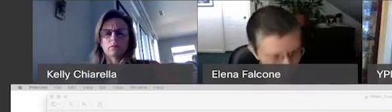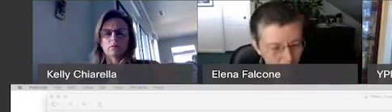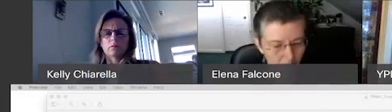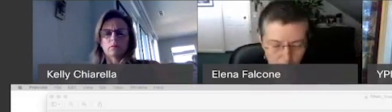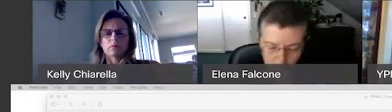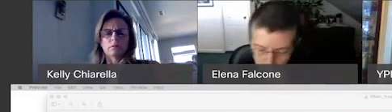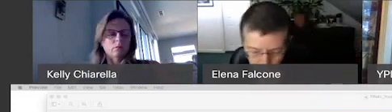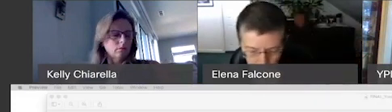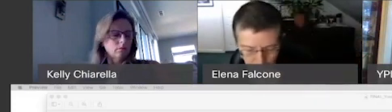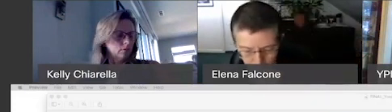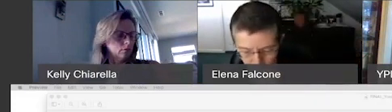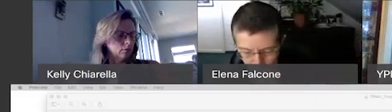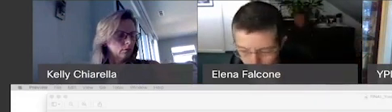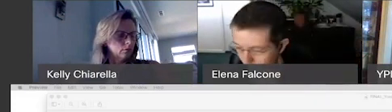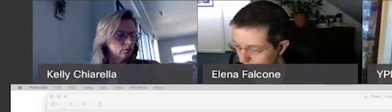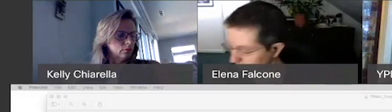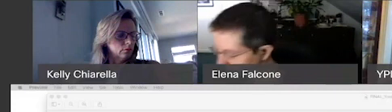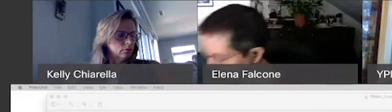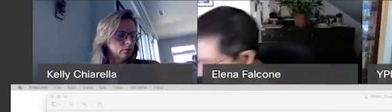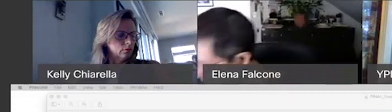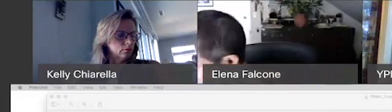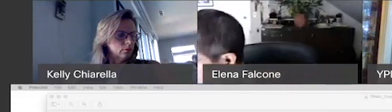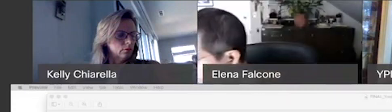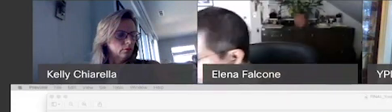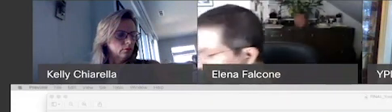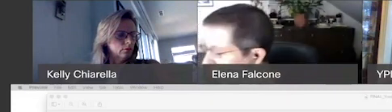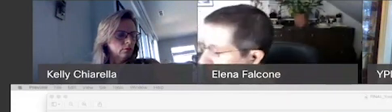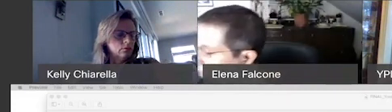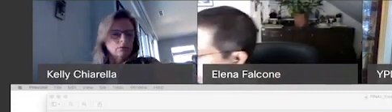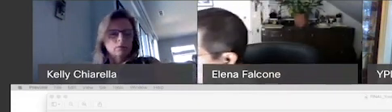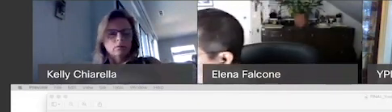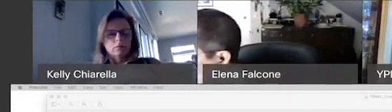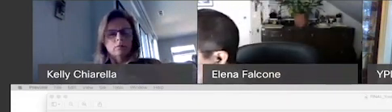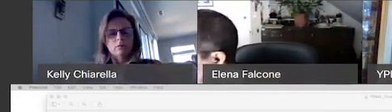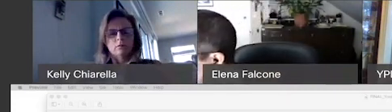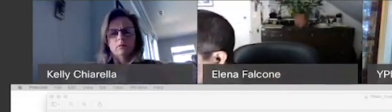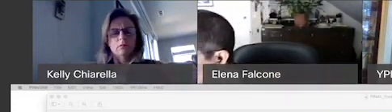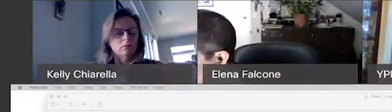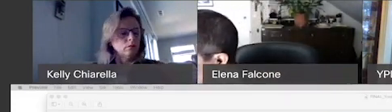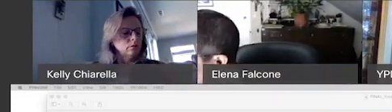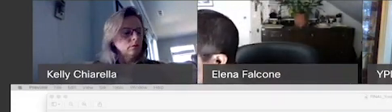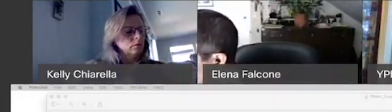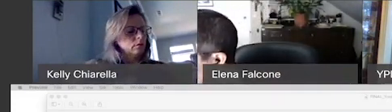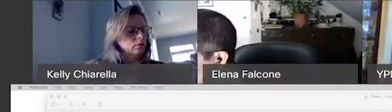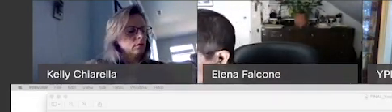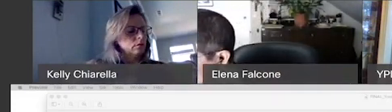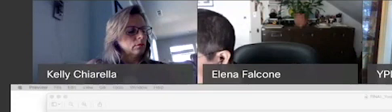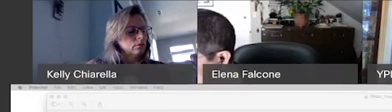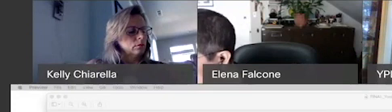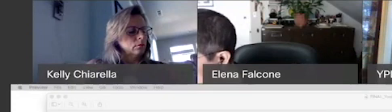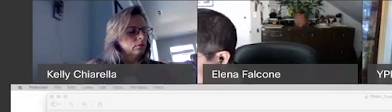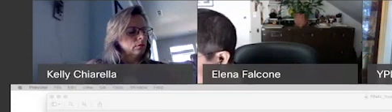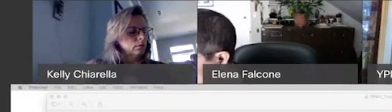been training their tellers to warn people. If you walk in and you say, I got a call from the IRS, I need to wire the money, they're going to warn you that that's a